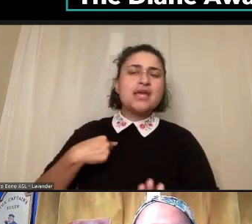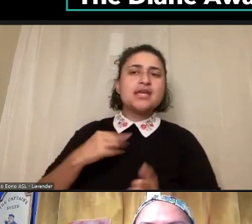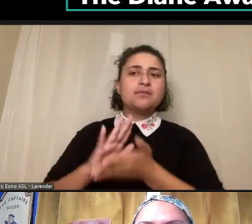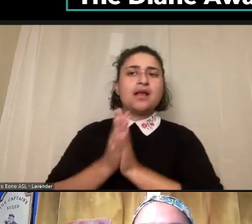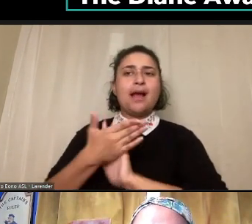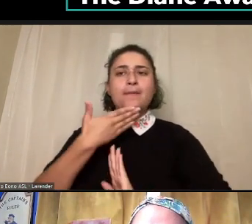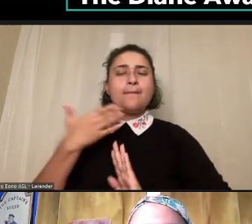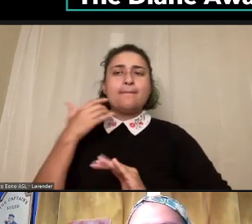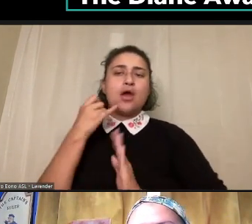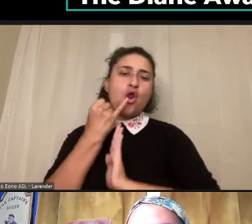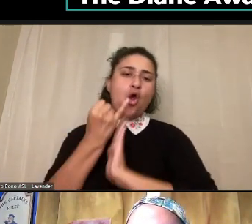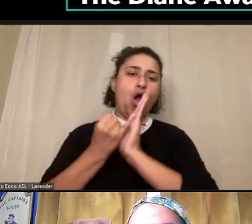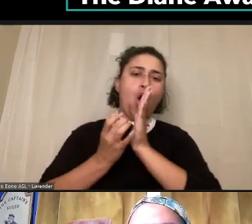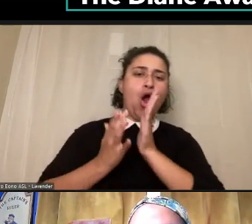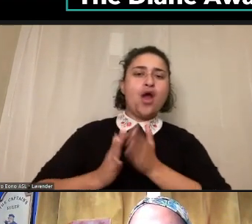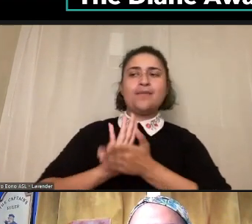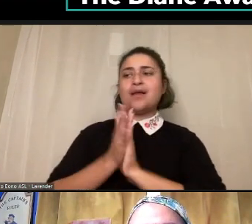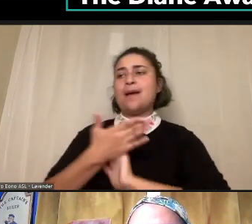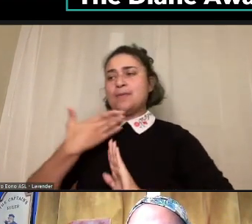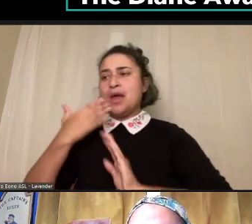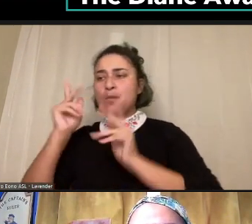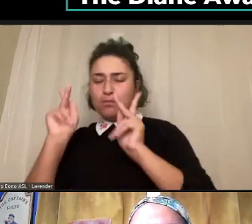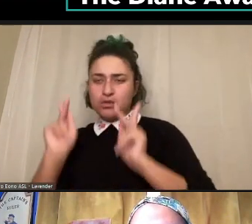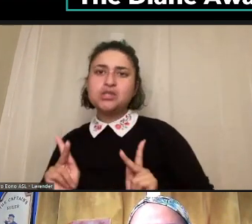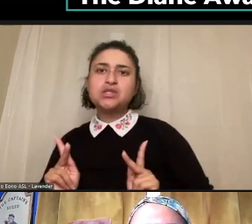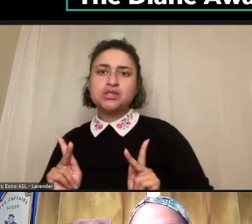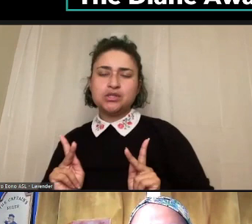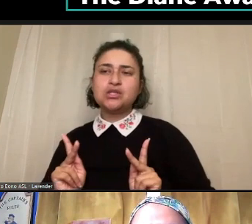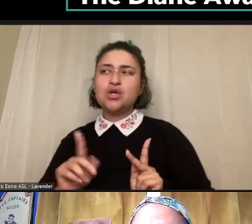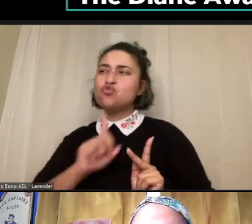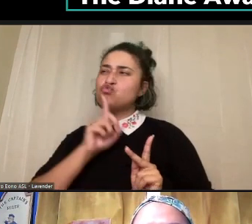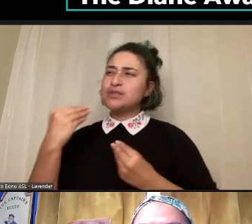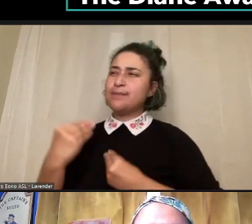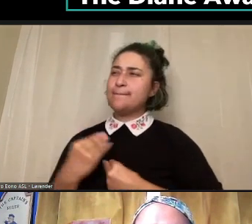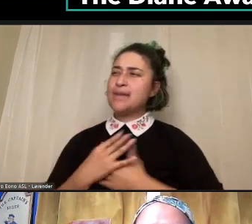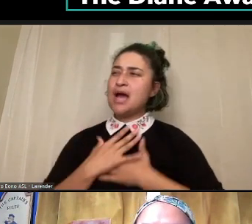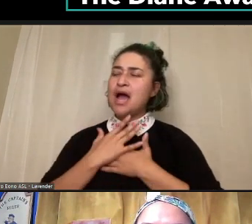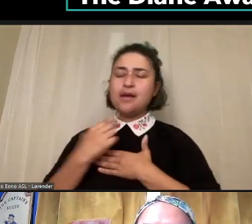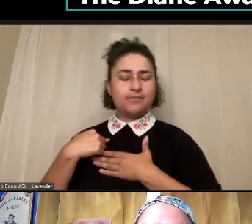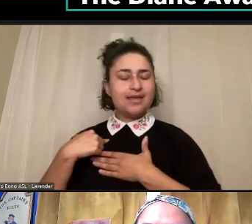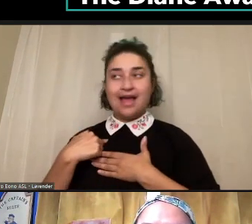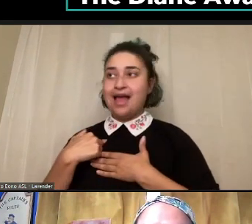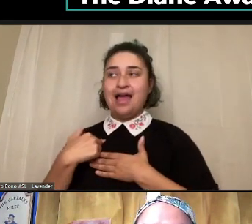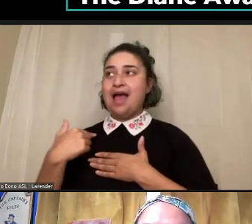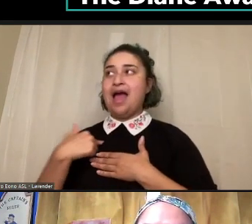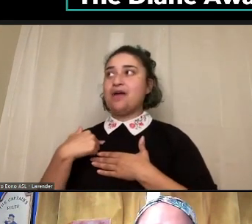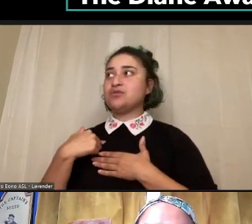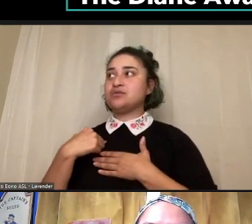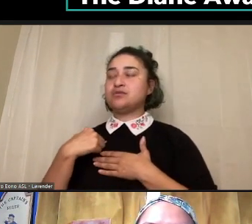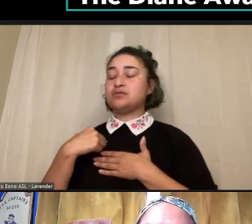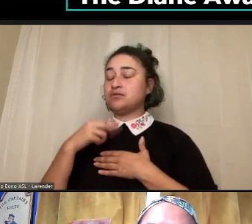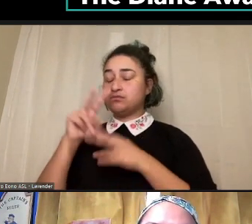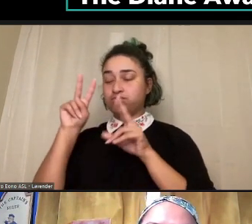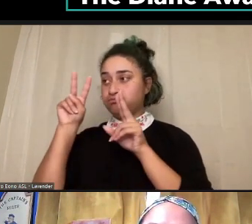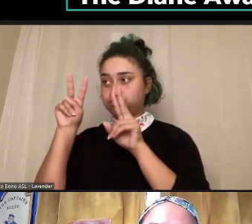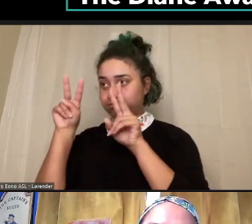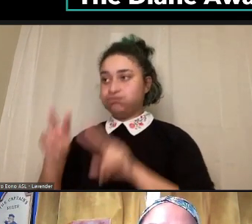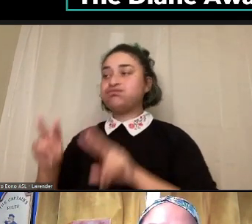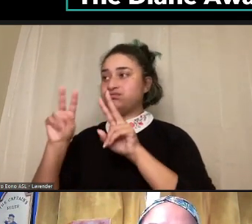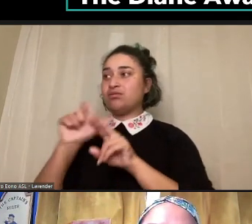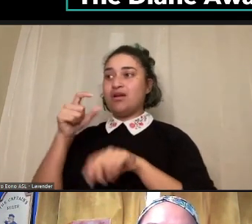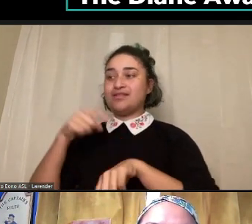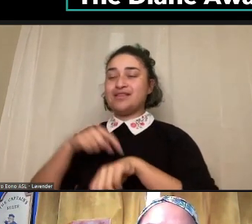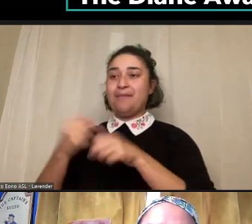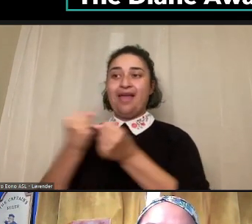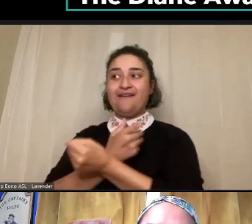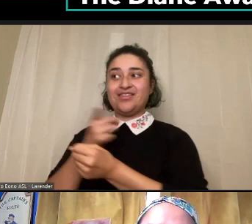to be a better person, really inspired me. I was so in awe of everything that she did.